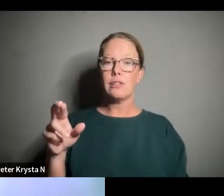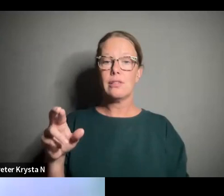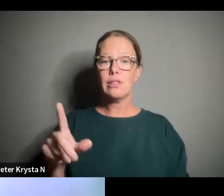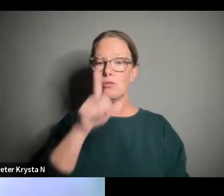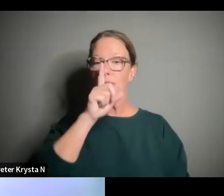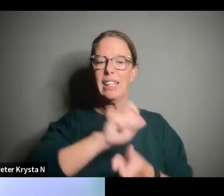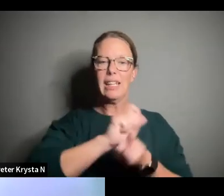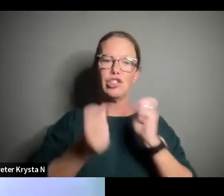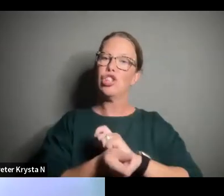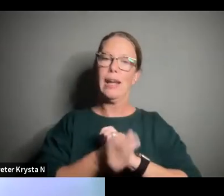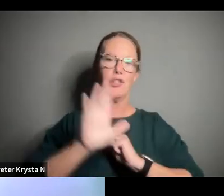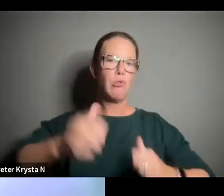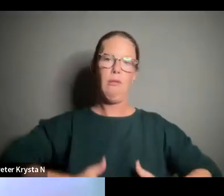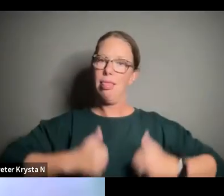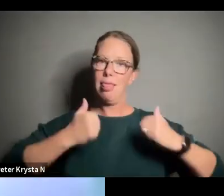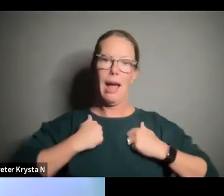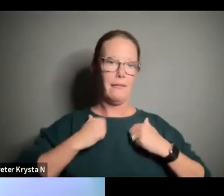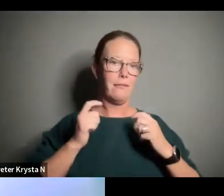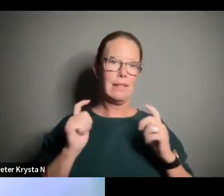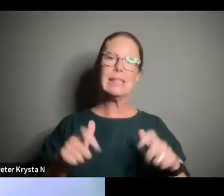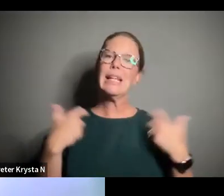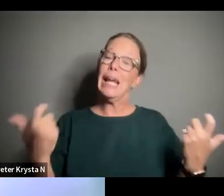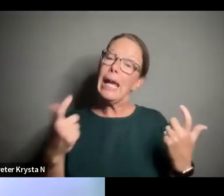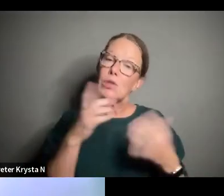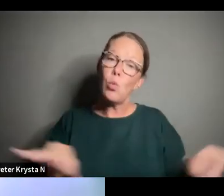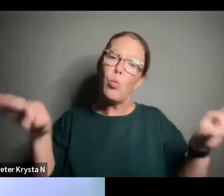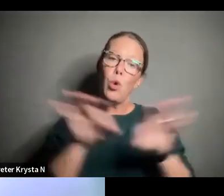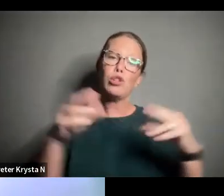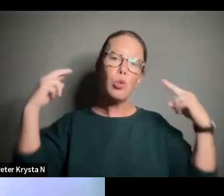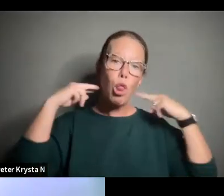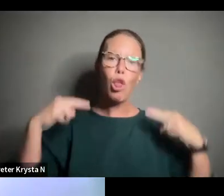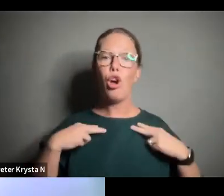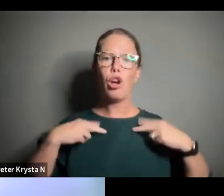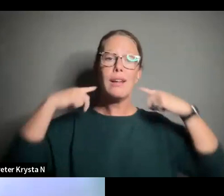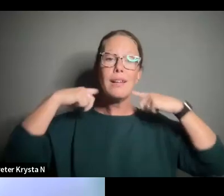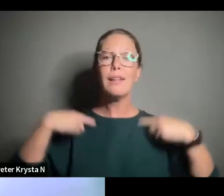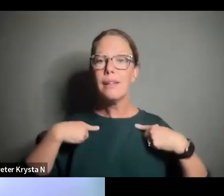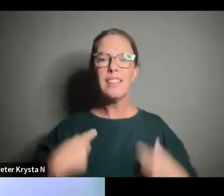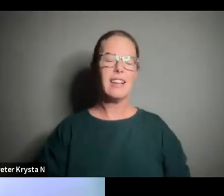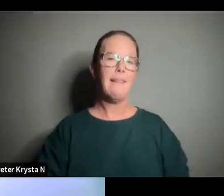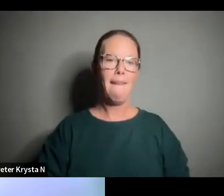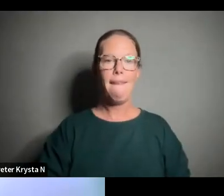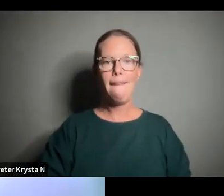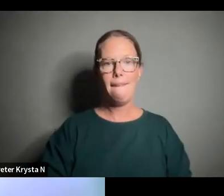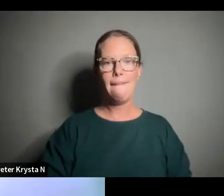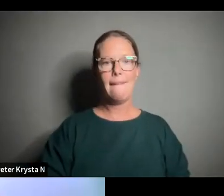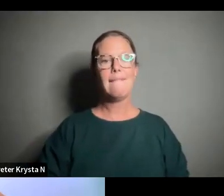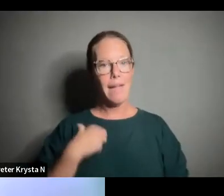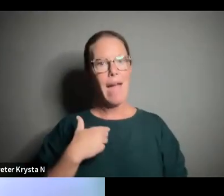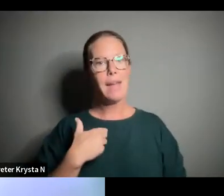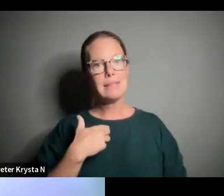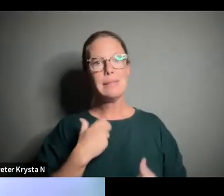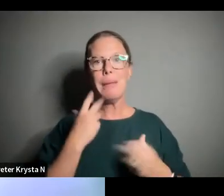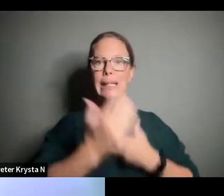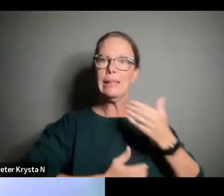your life so significantly that it's worth taking a look laparoscopically. So I'd hate to be just because I've had a series of patients where the phrenic